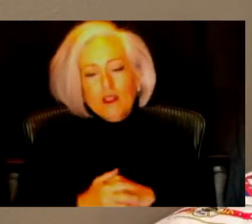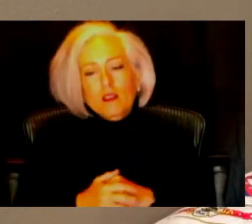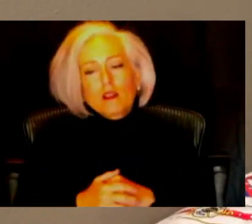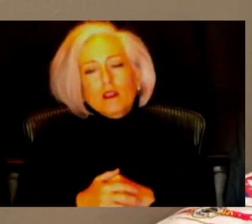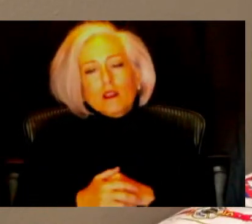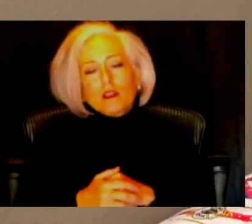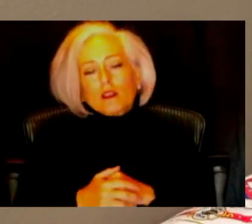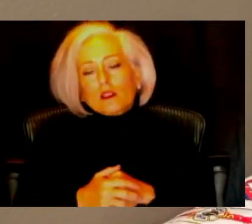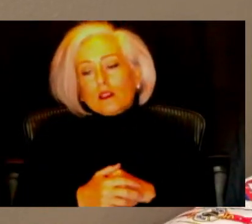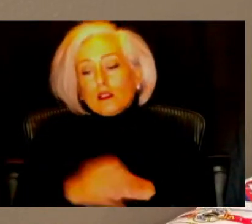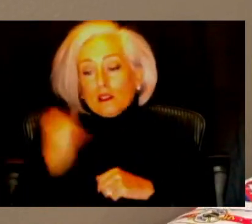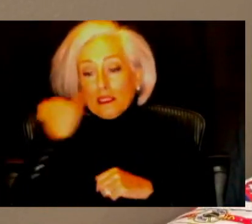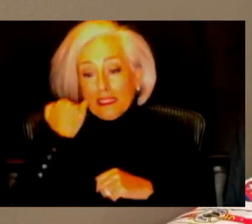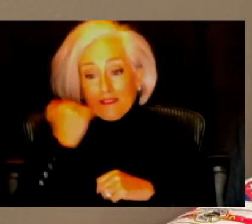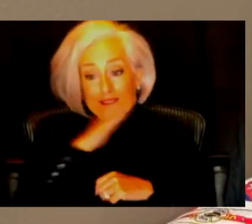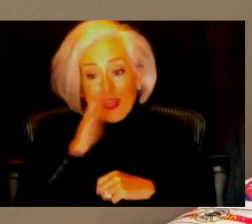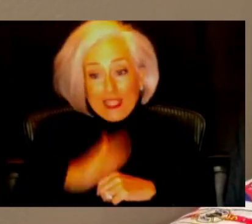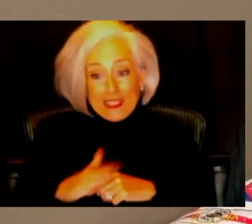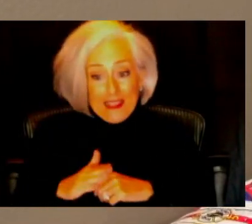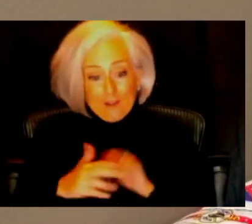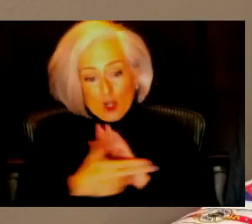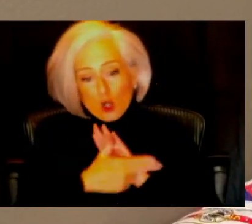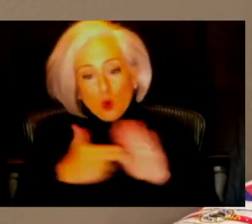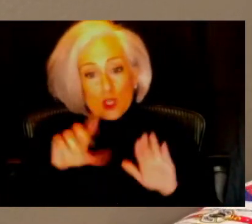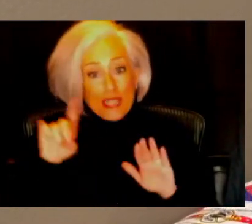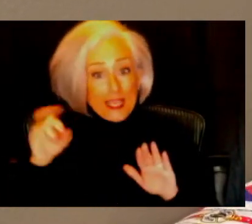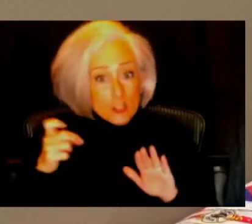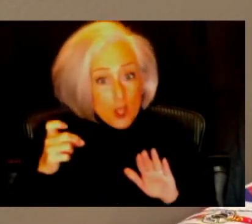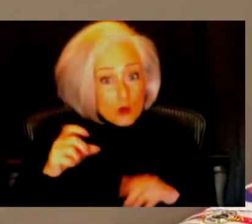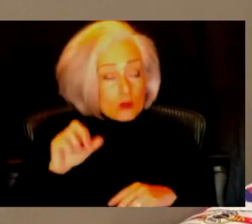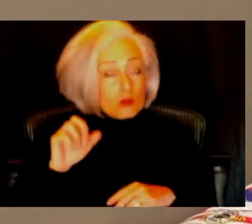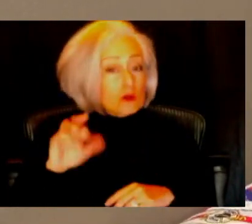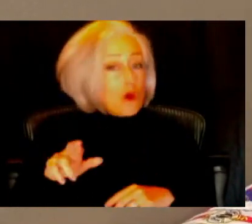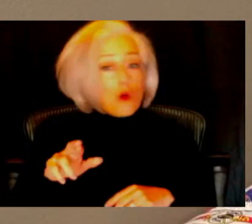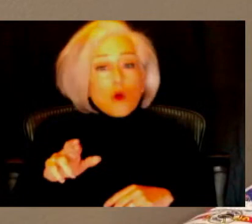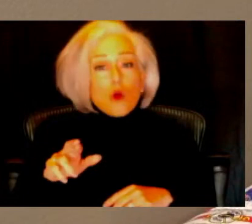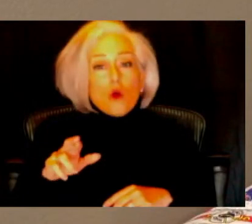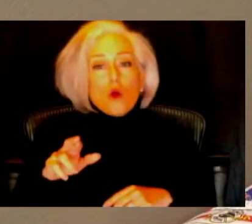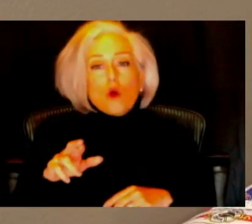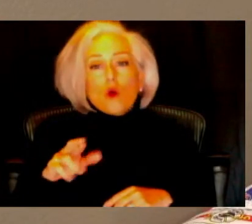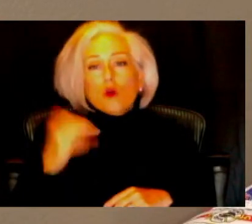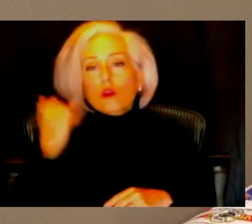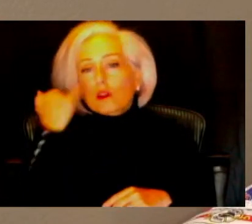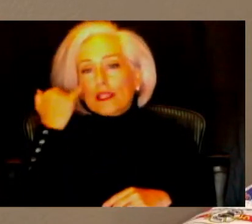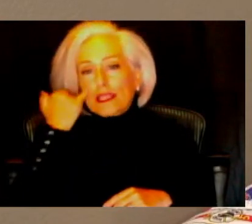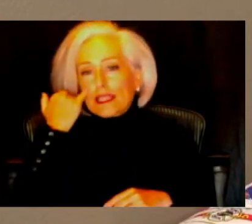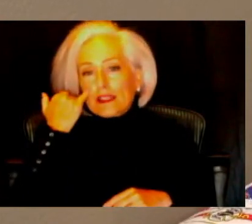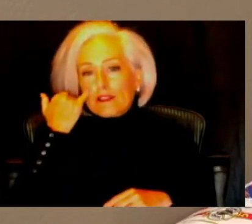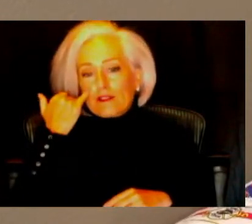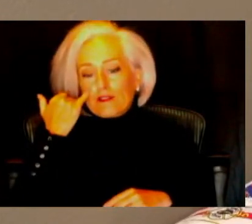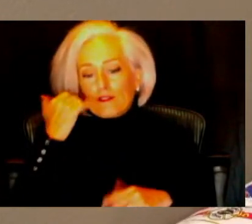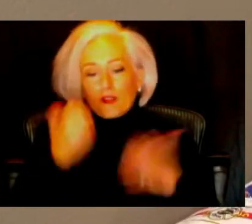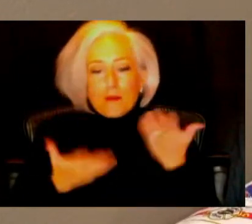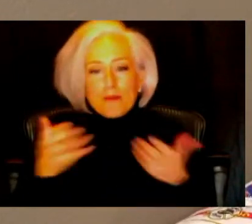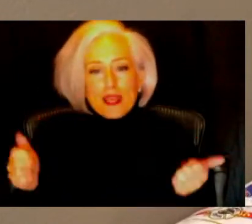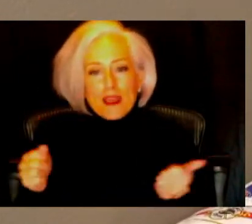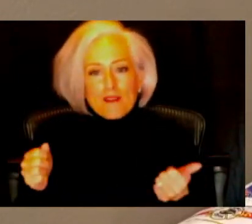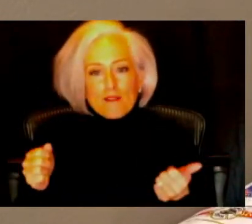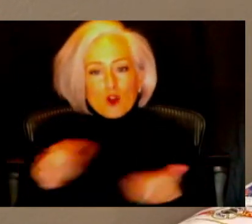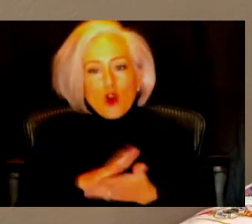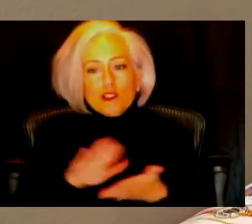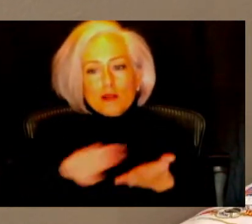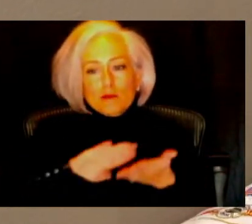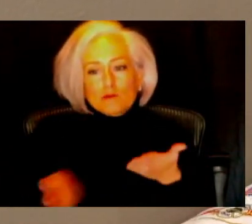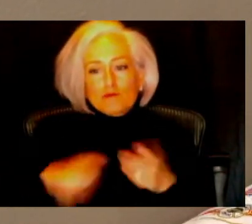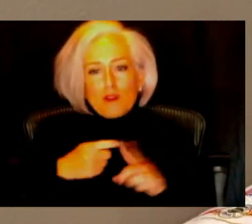Whether they never fully got diagnosed, went to get diagnosed, or whether it actually may have caused a discharge from the service